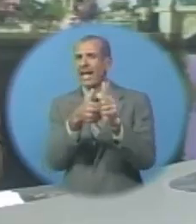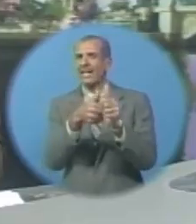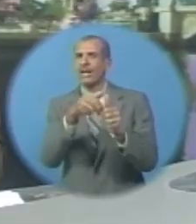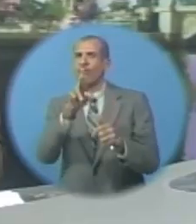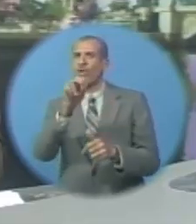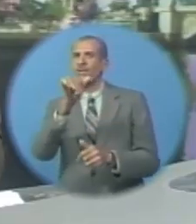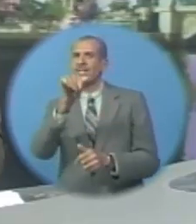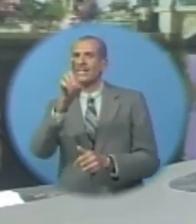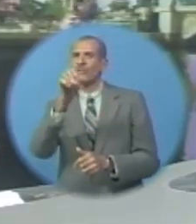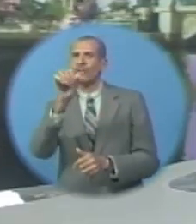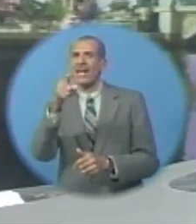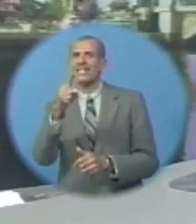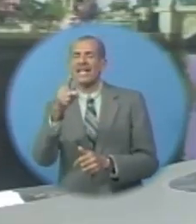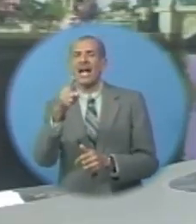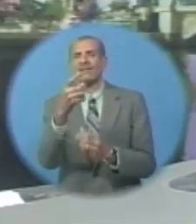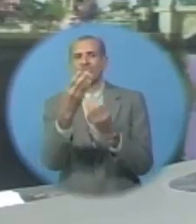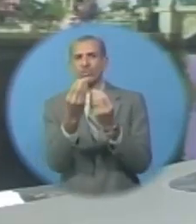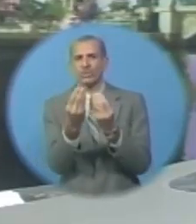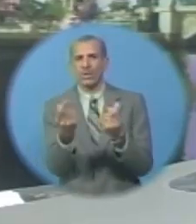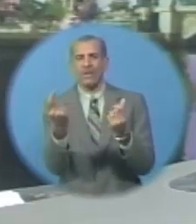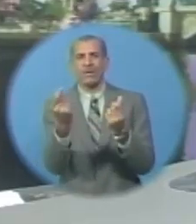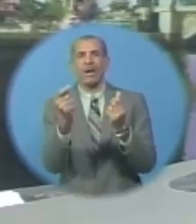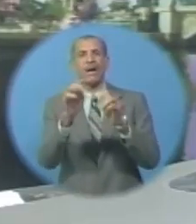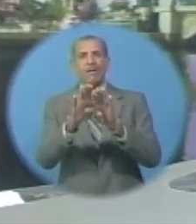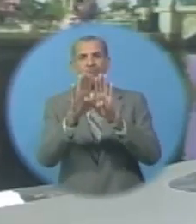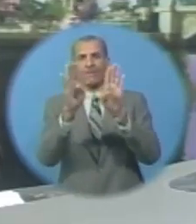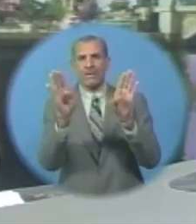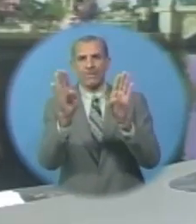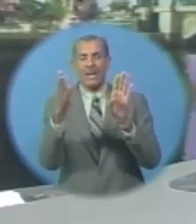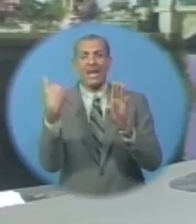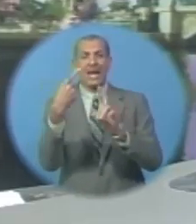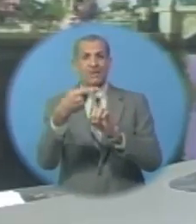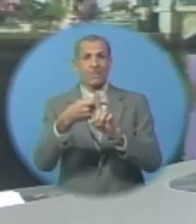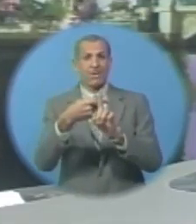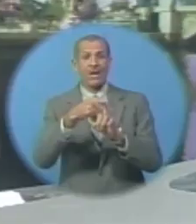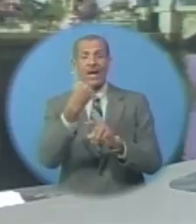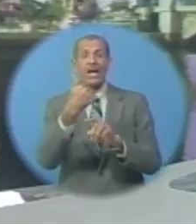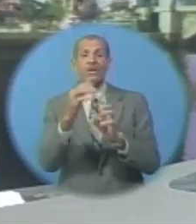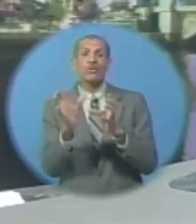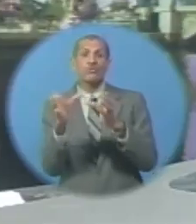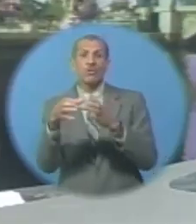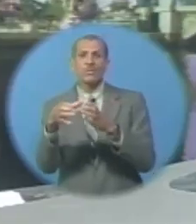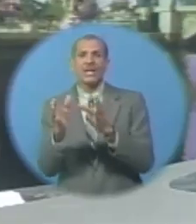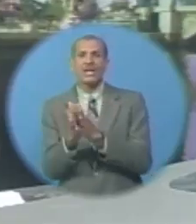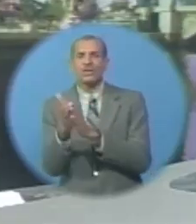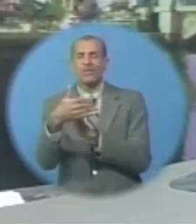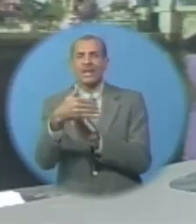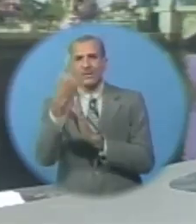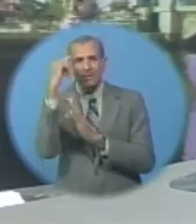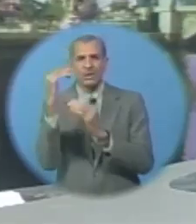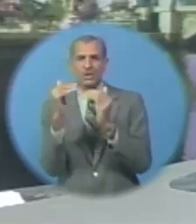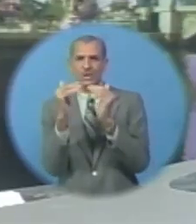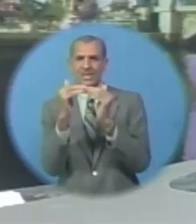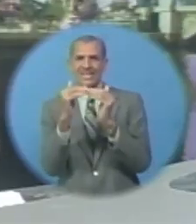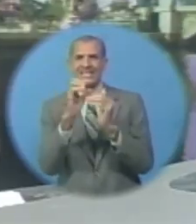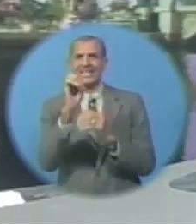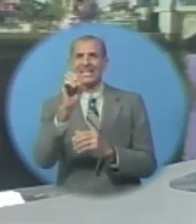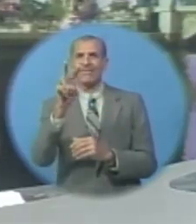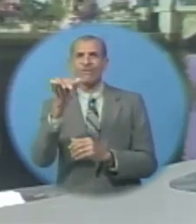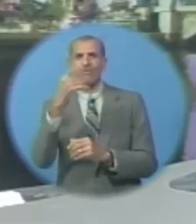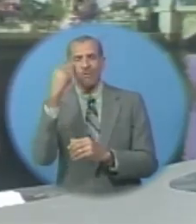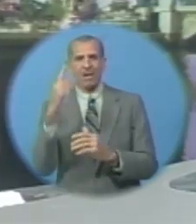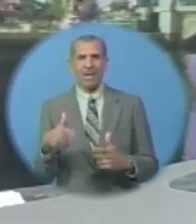including legal remedies where these are available. Last month, additional groups, including Jamaicans for Justice, Eve for Life,